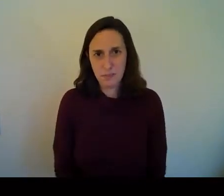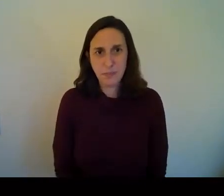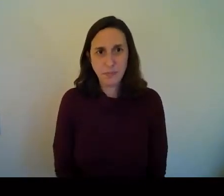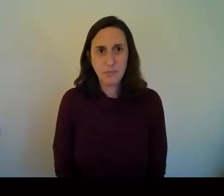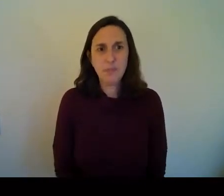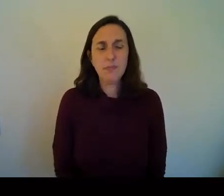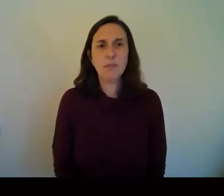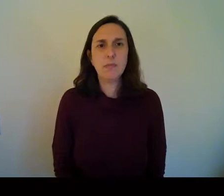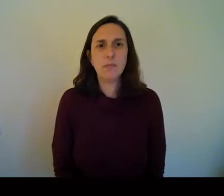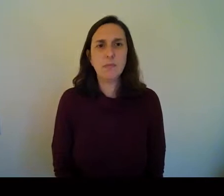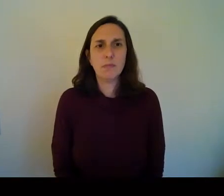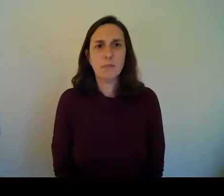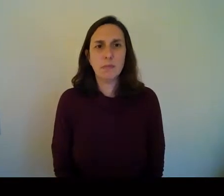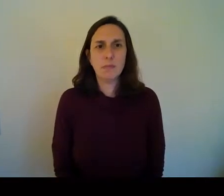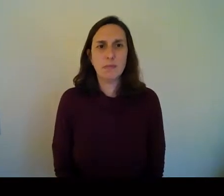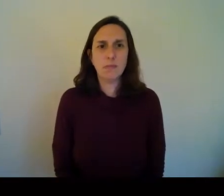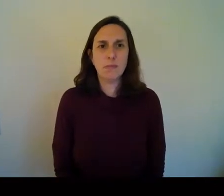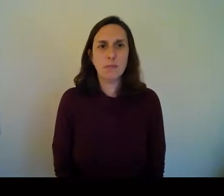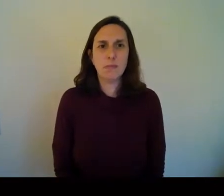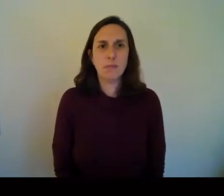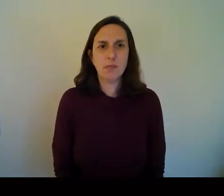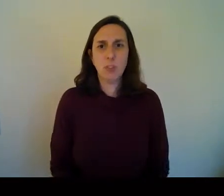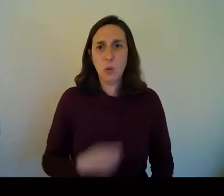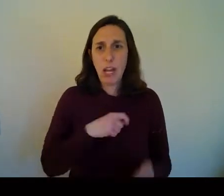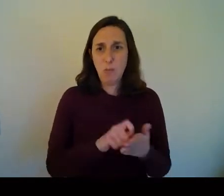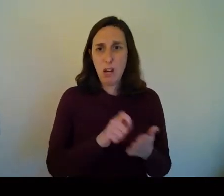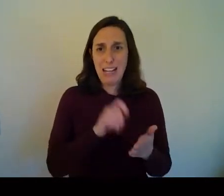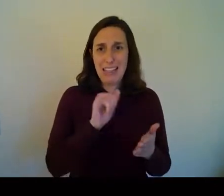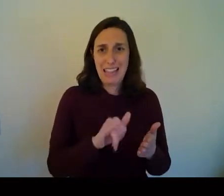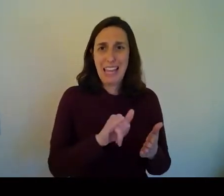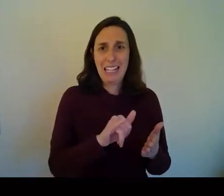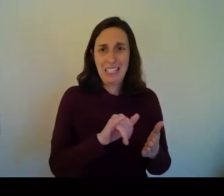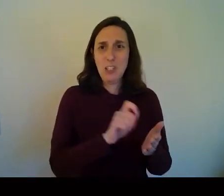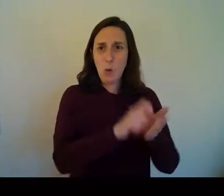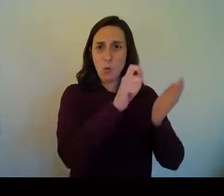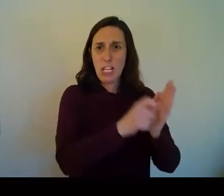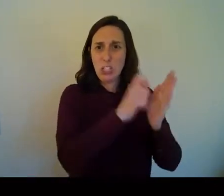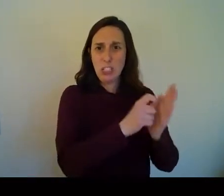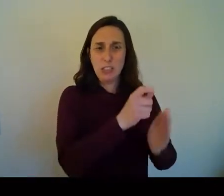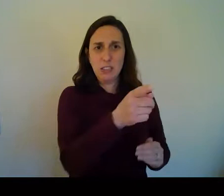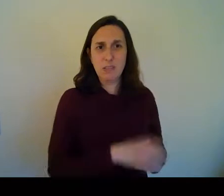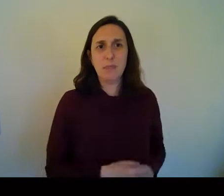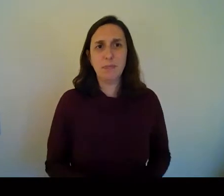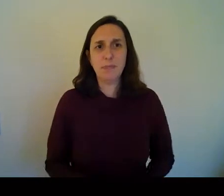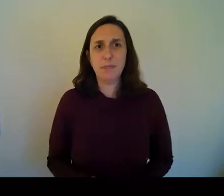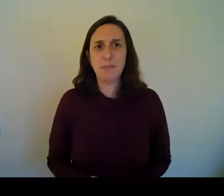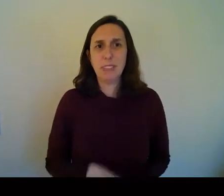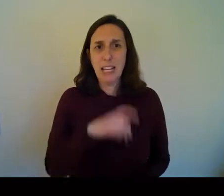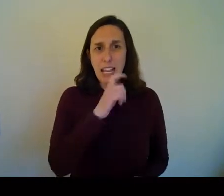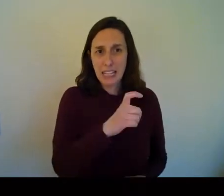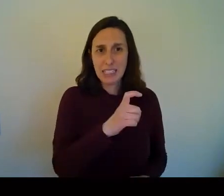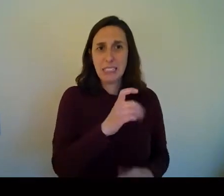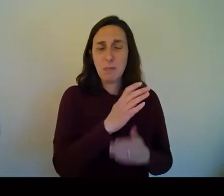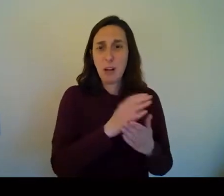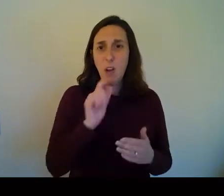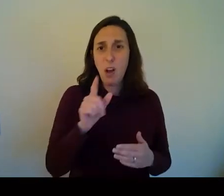So I'll write this in this notation. X is an element of all real numbers such that x